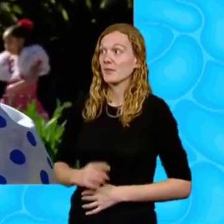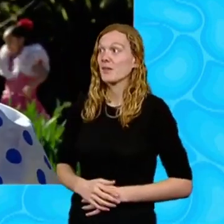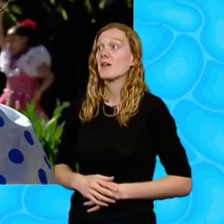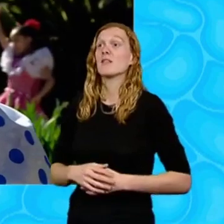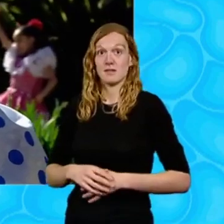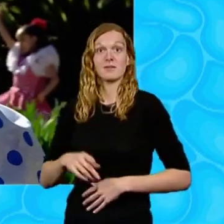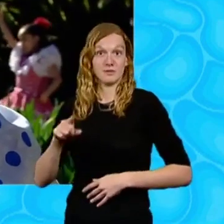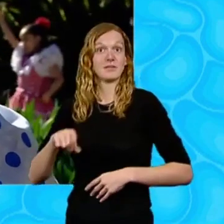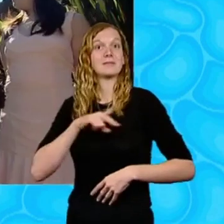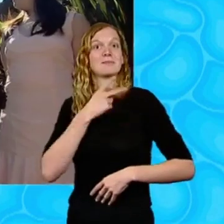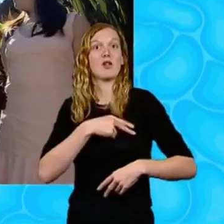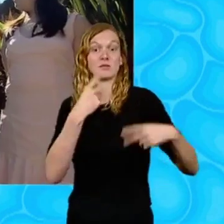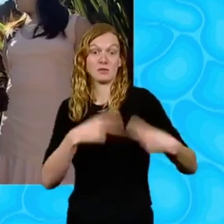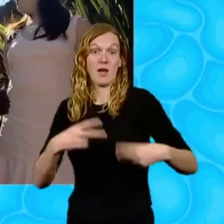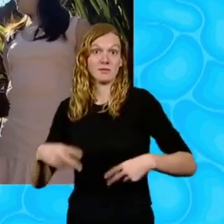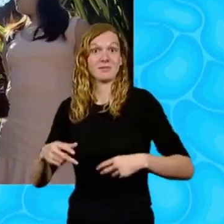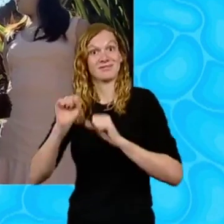Spain and I'm half Spanish.